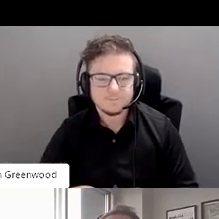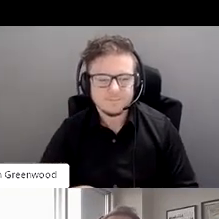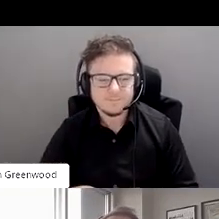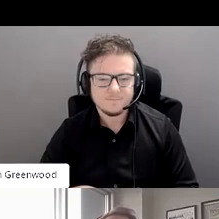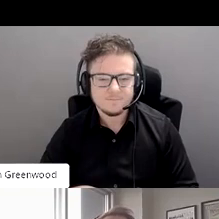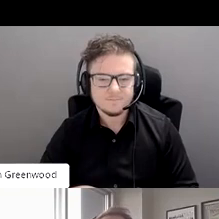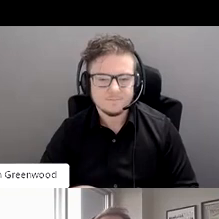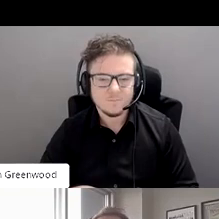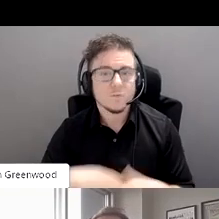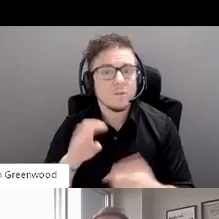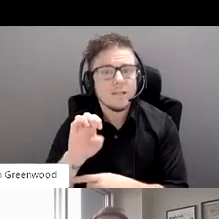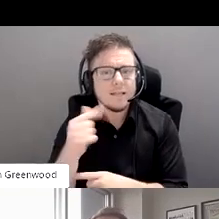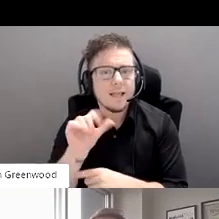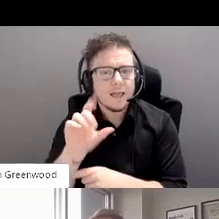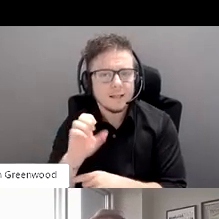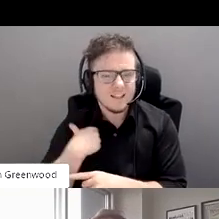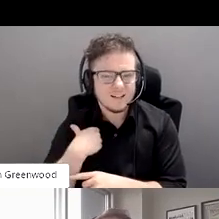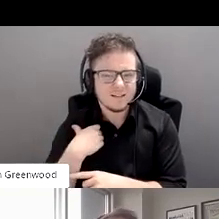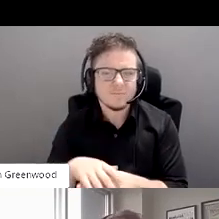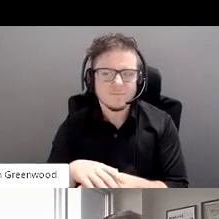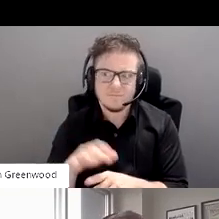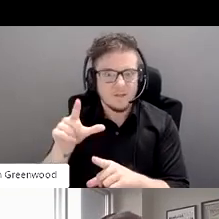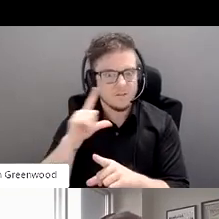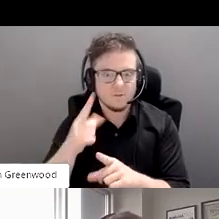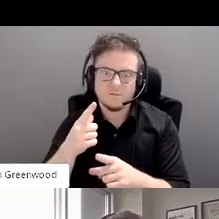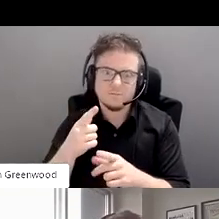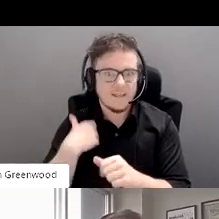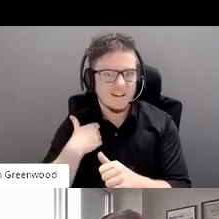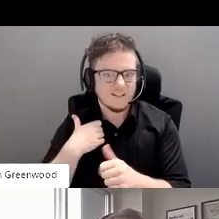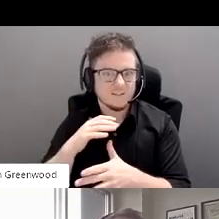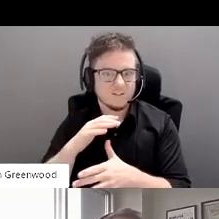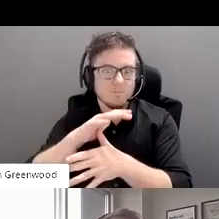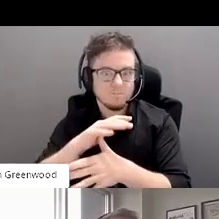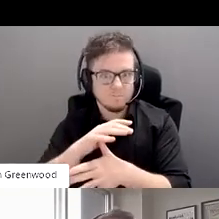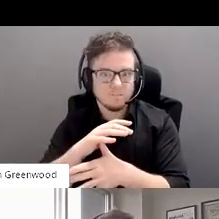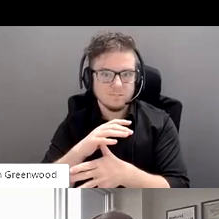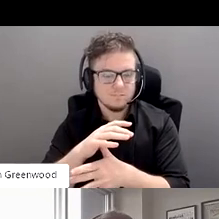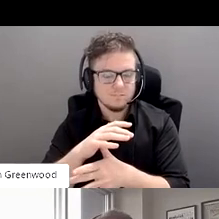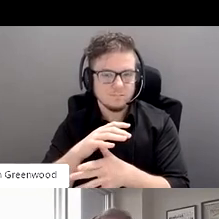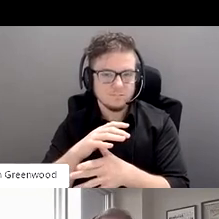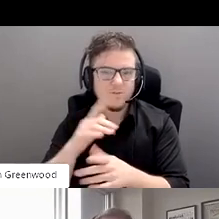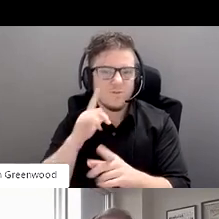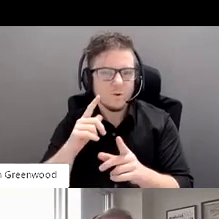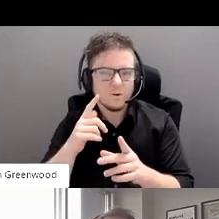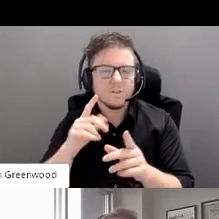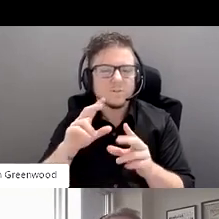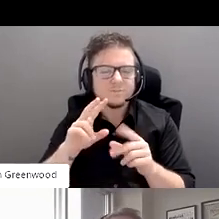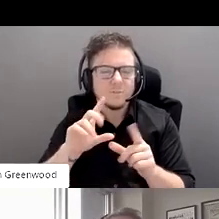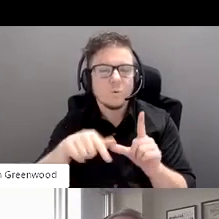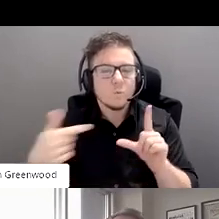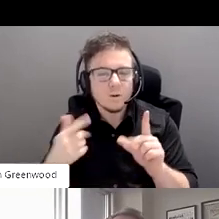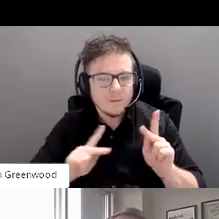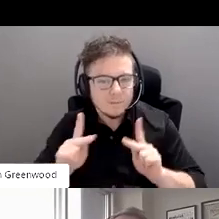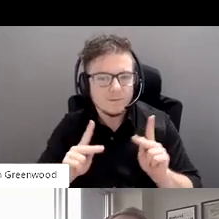As mentioned, Egale Canada, so Egale is Canada's leading organization for 2S LGBTQI people and issues. And we do a whole